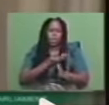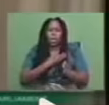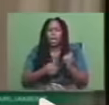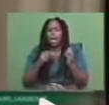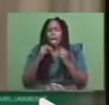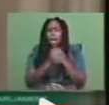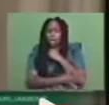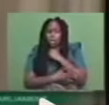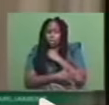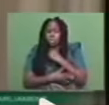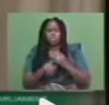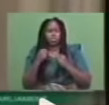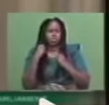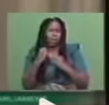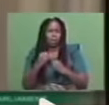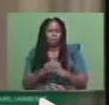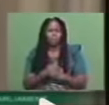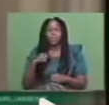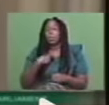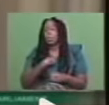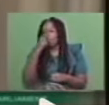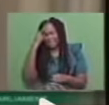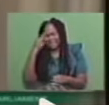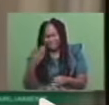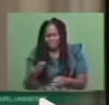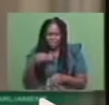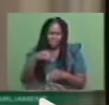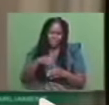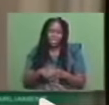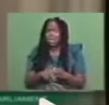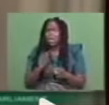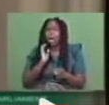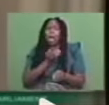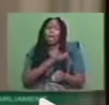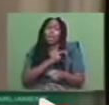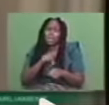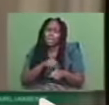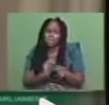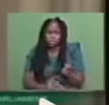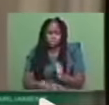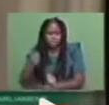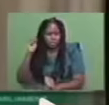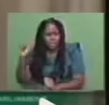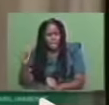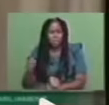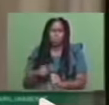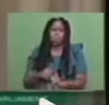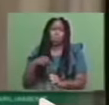our nation needs a clear and comprehensive national security policy.